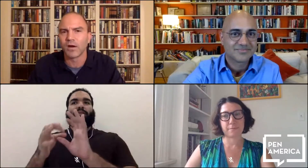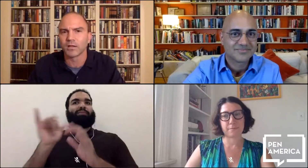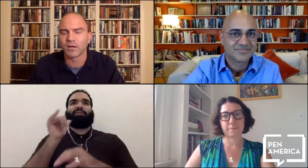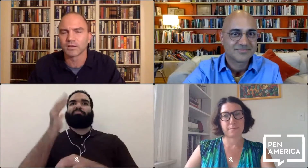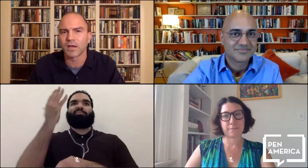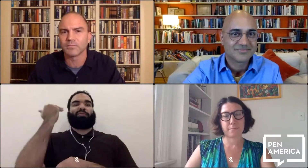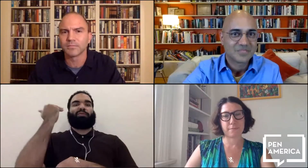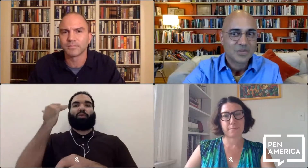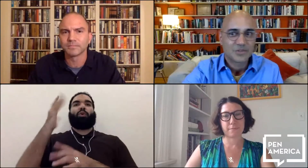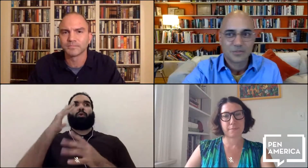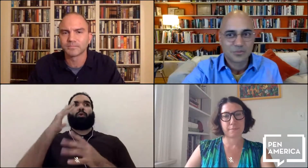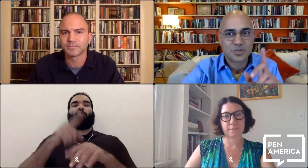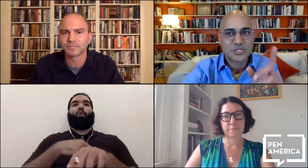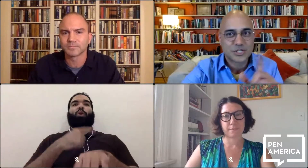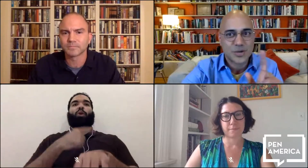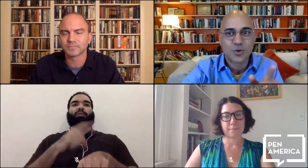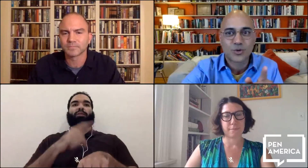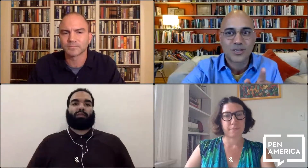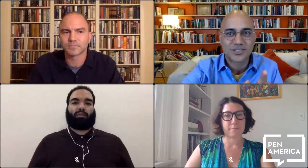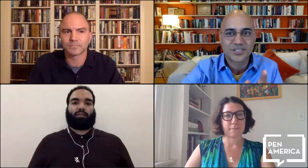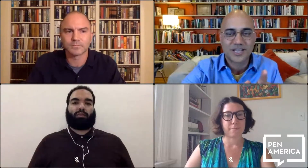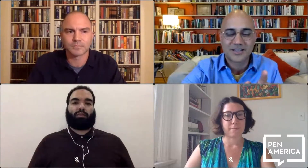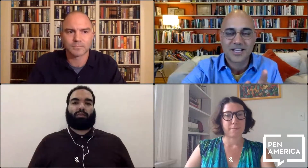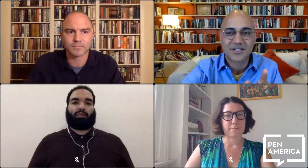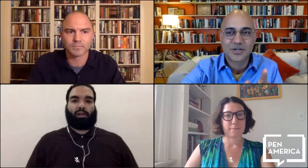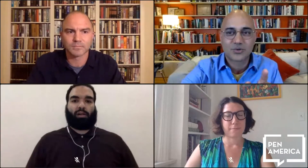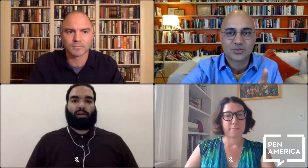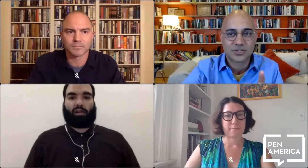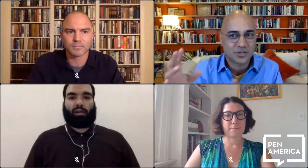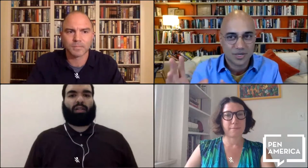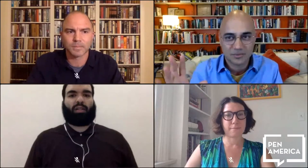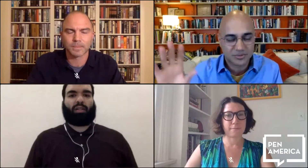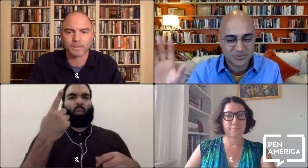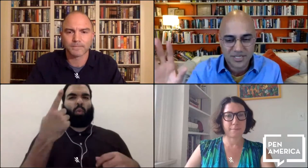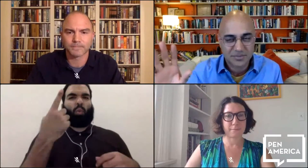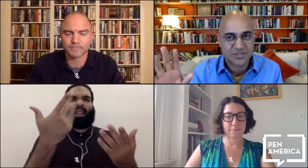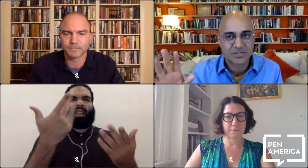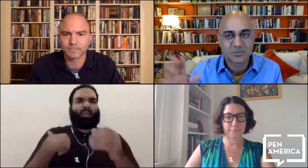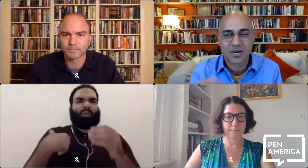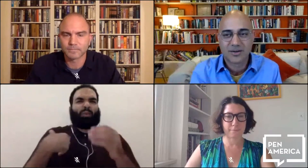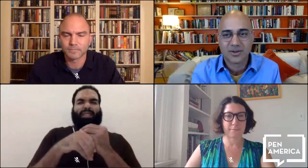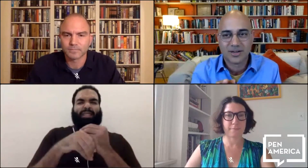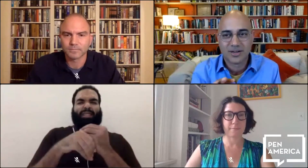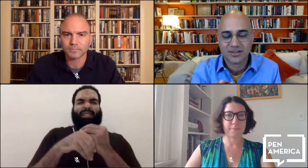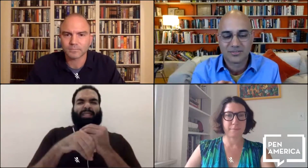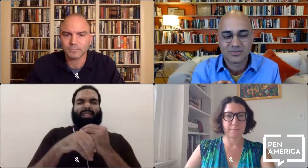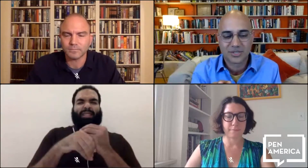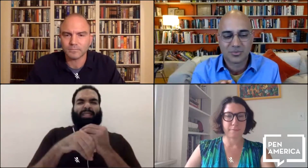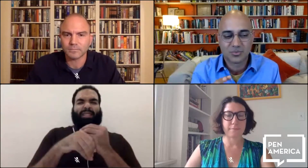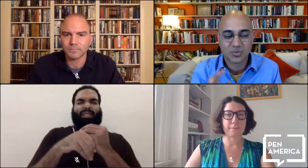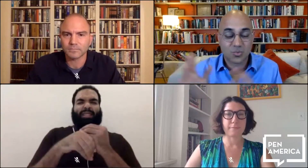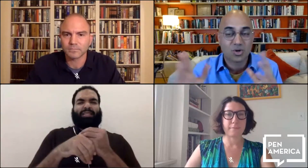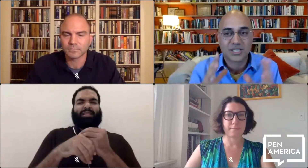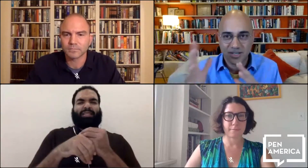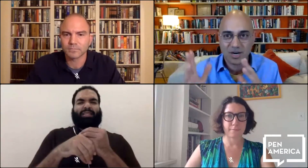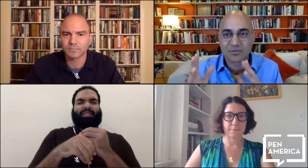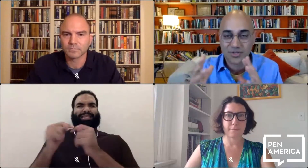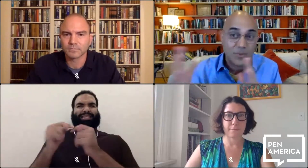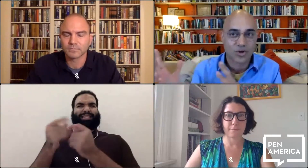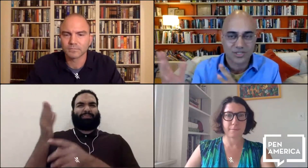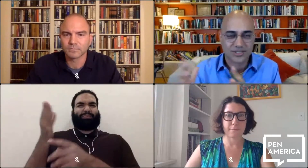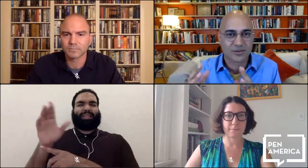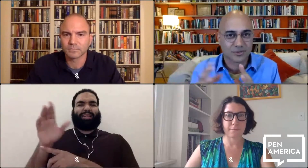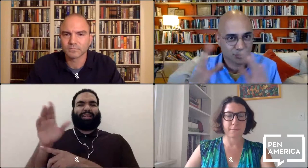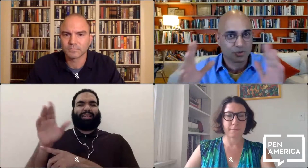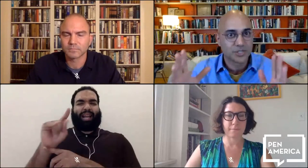for a very long time. This is one thing to that. The incredible team at Little Brown, we worked on the cover, they